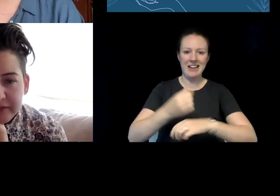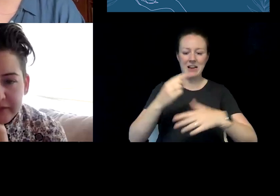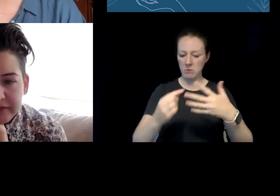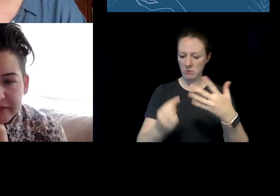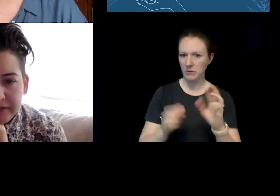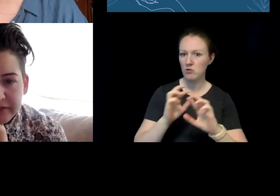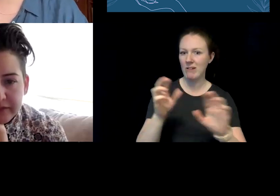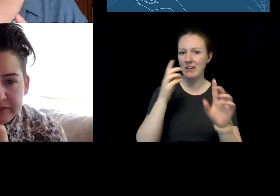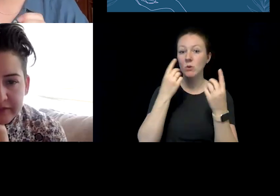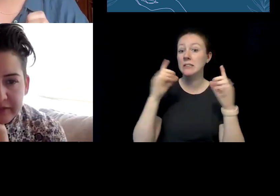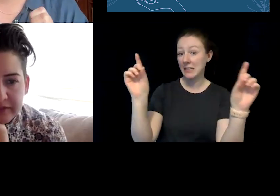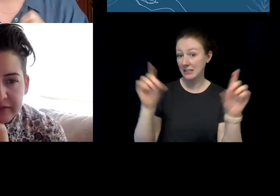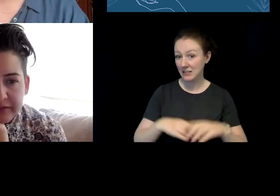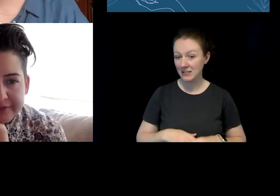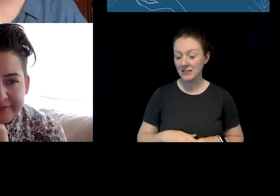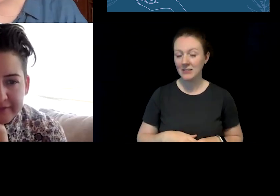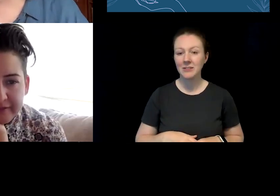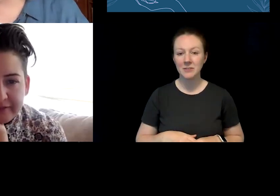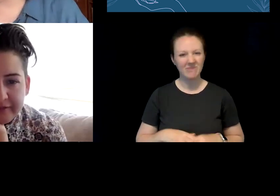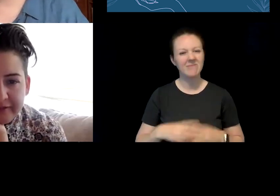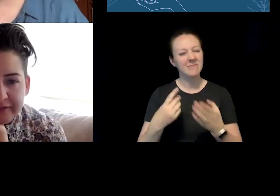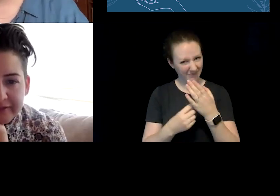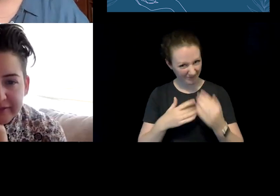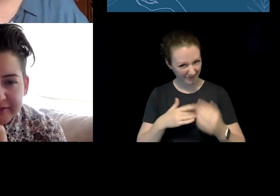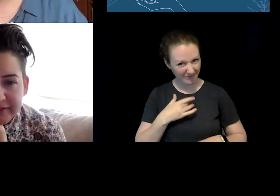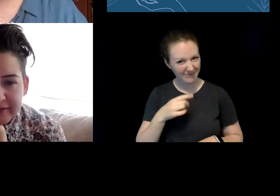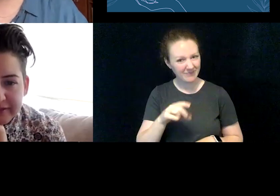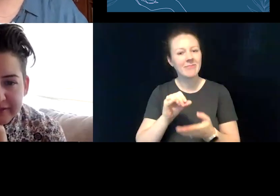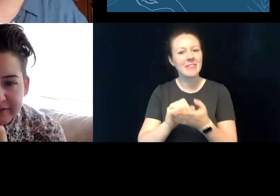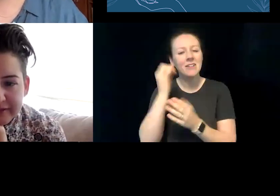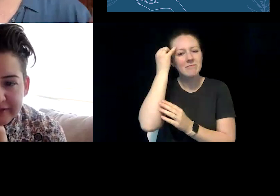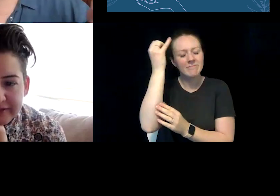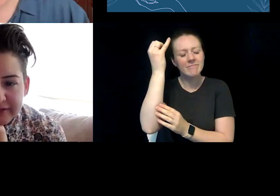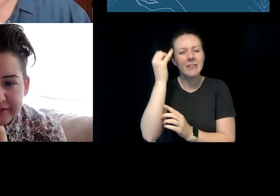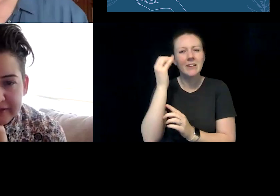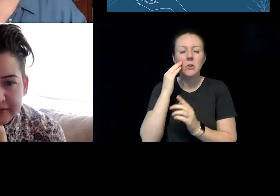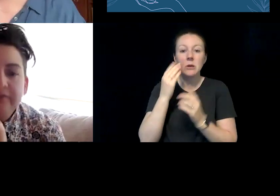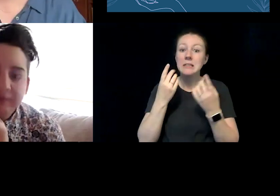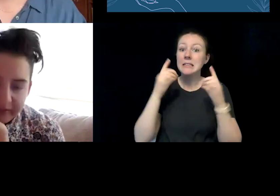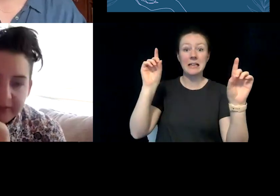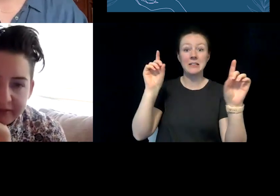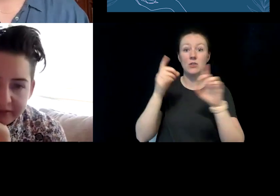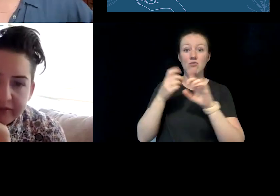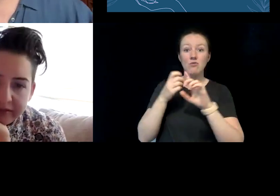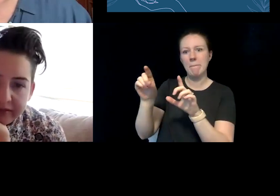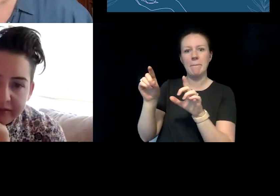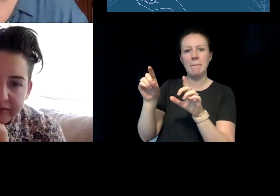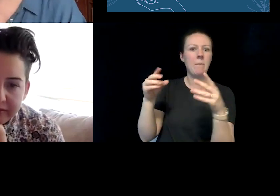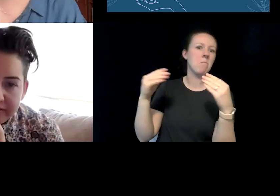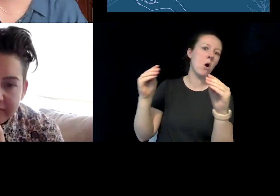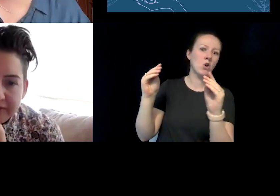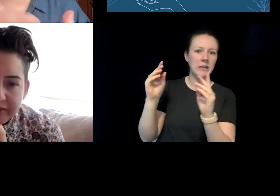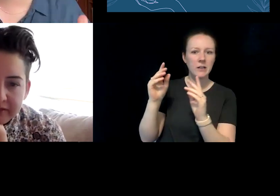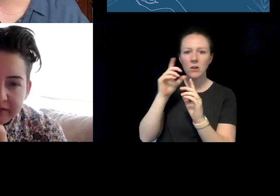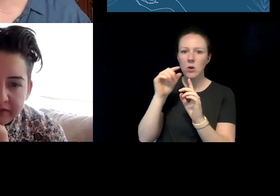of the times we're kind of forced into this idea that success is driven by the market or by